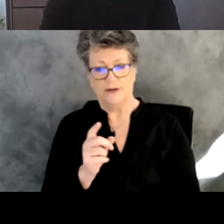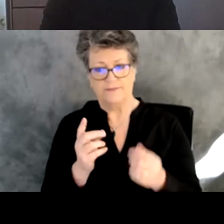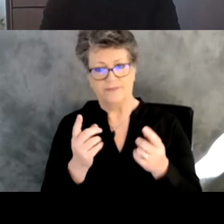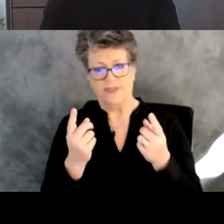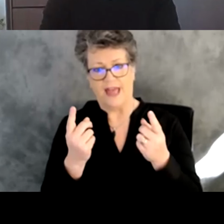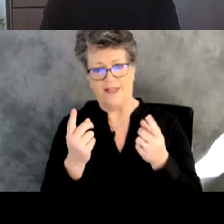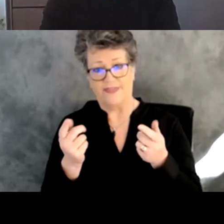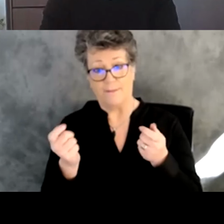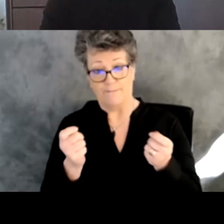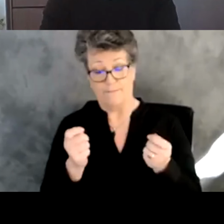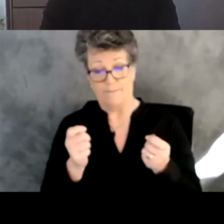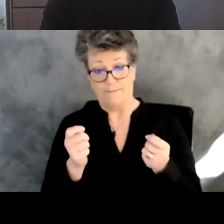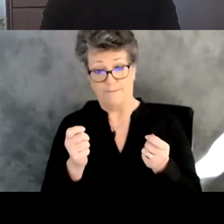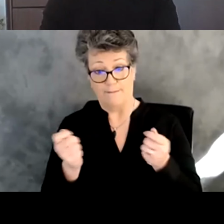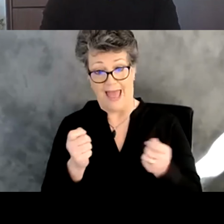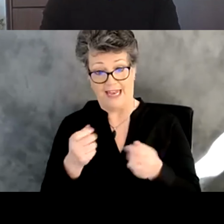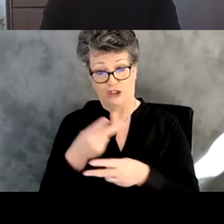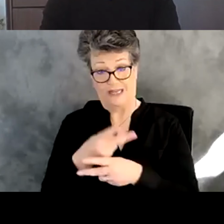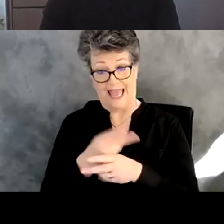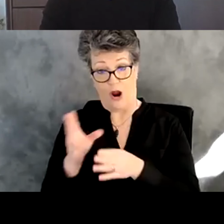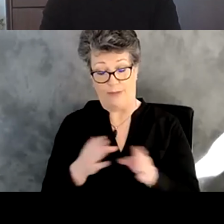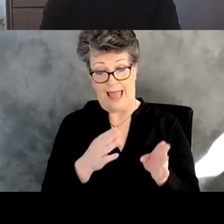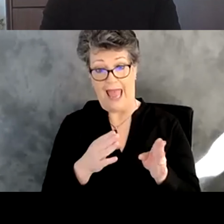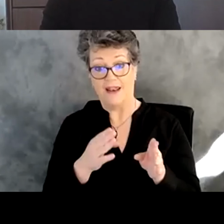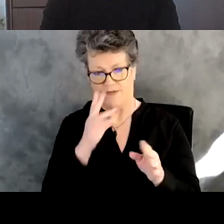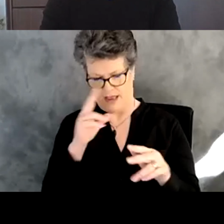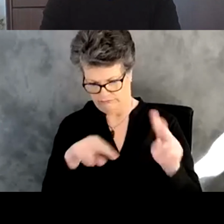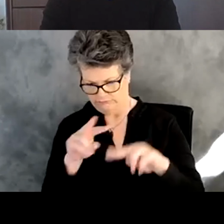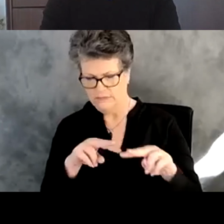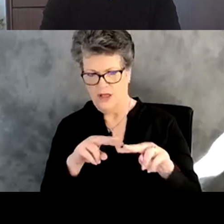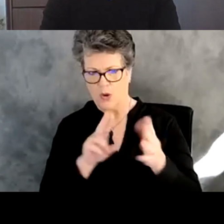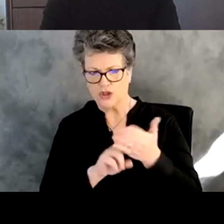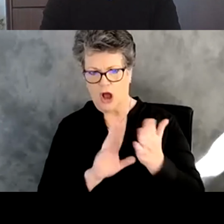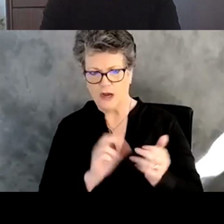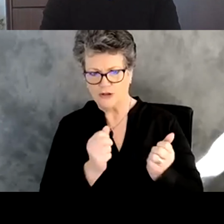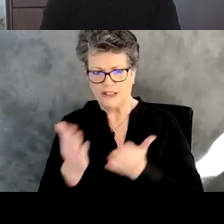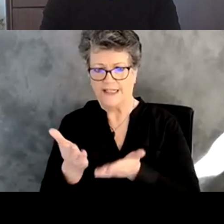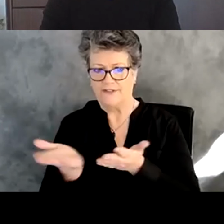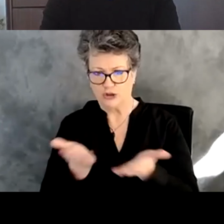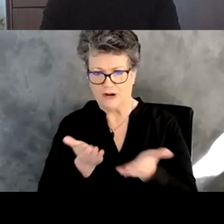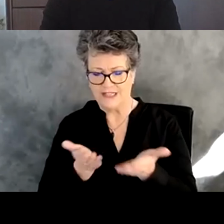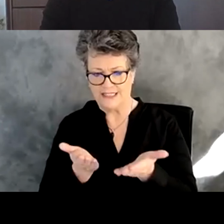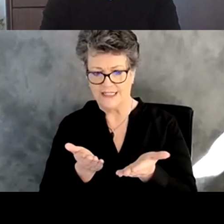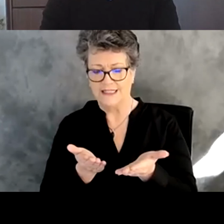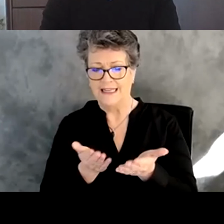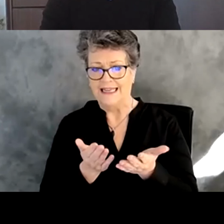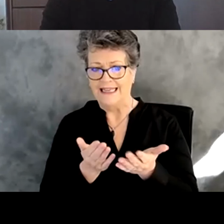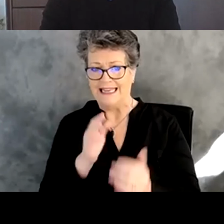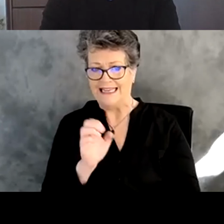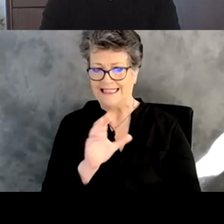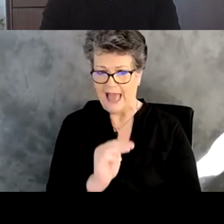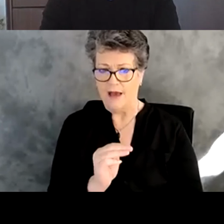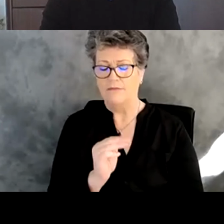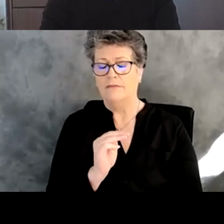that the managed care plans exercise oversight over the subcontractors' delivery of these services, both enhanced case management and community